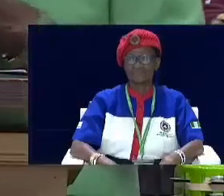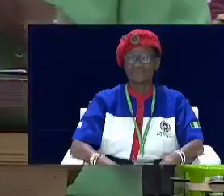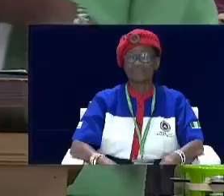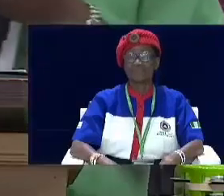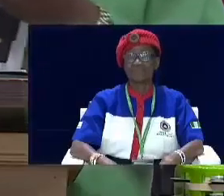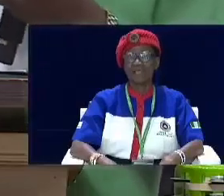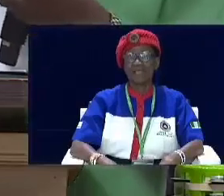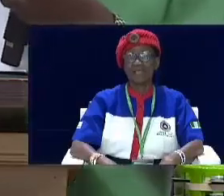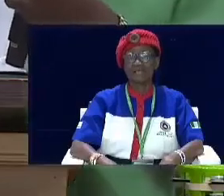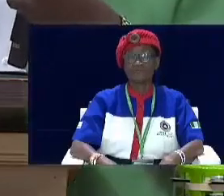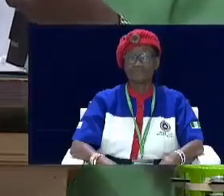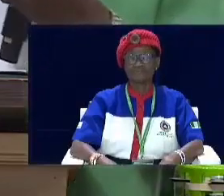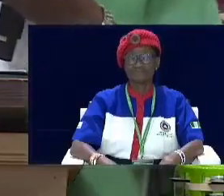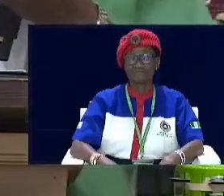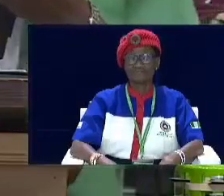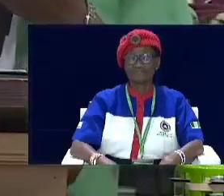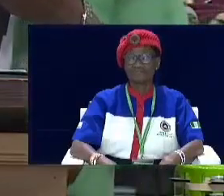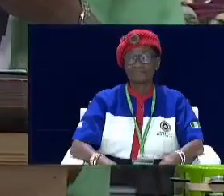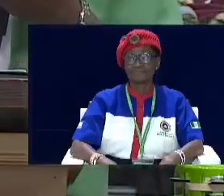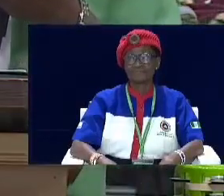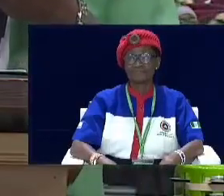e.